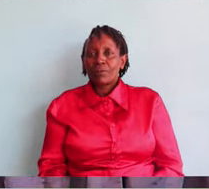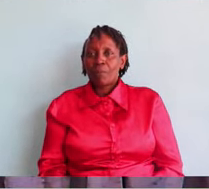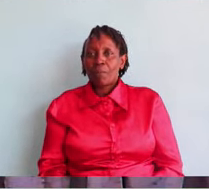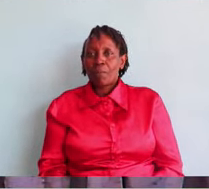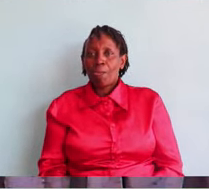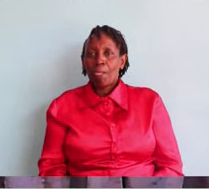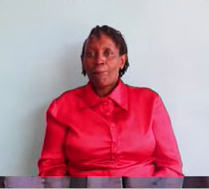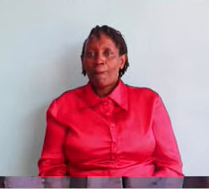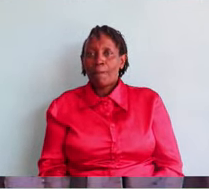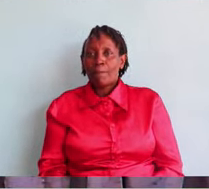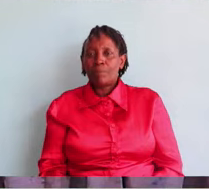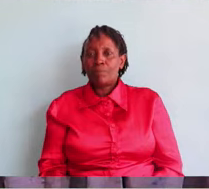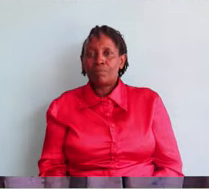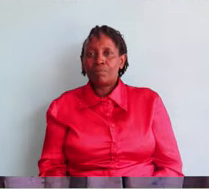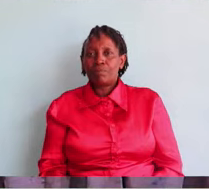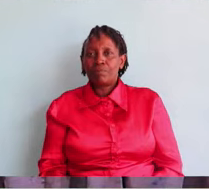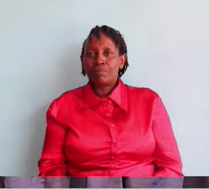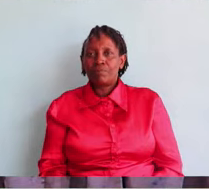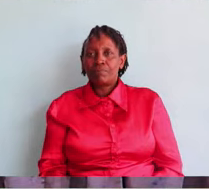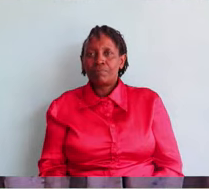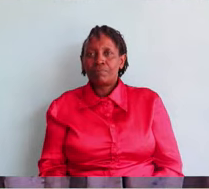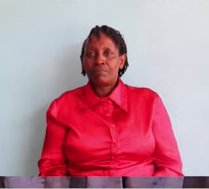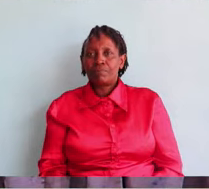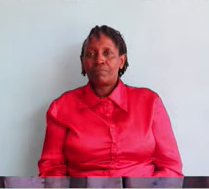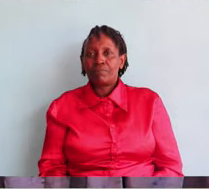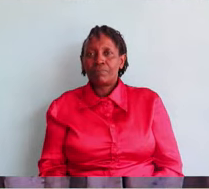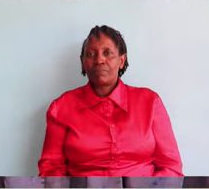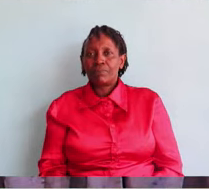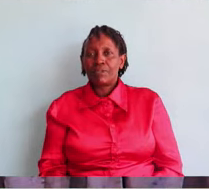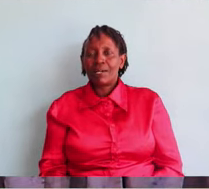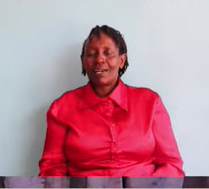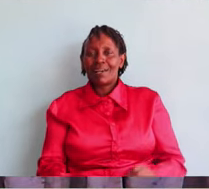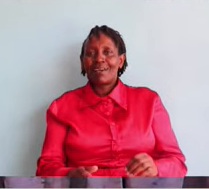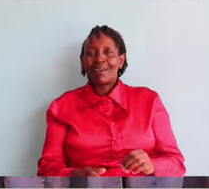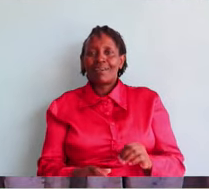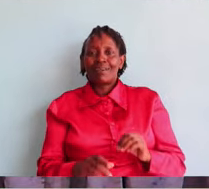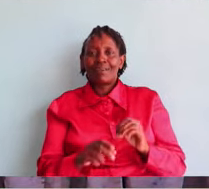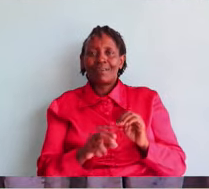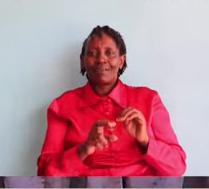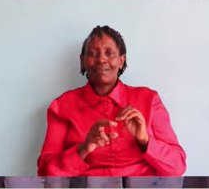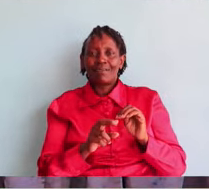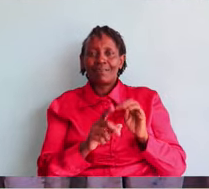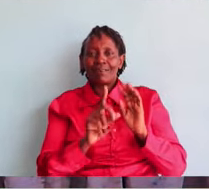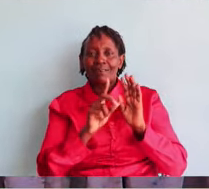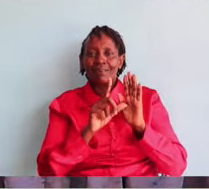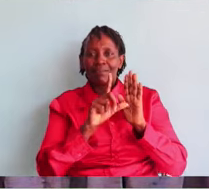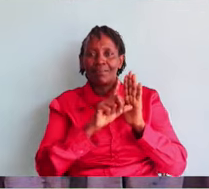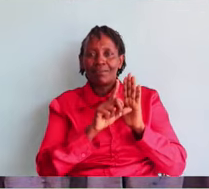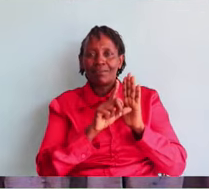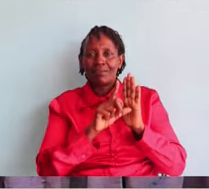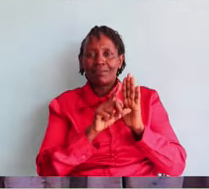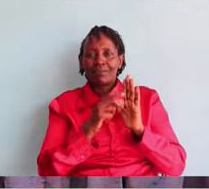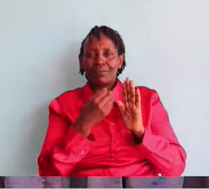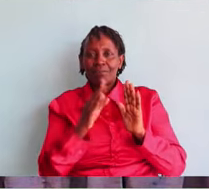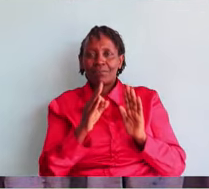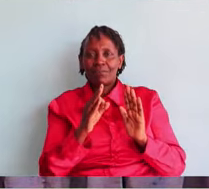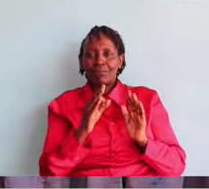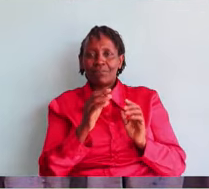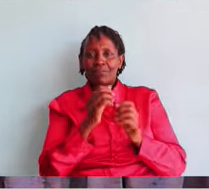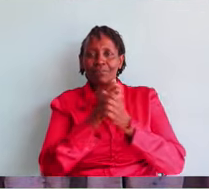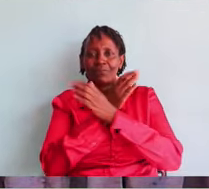common according to the law of friendship. Now, that is why